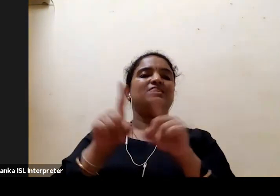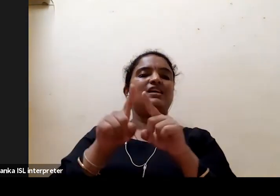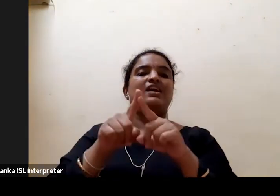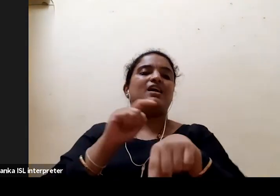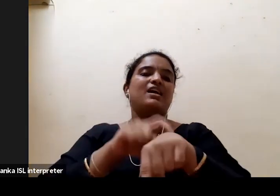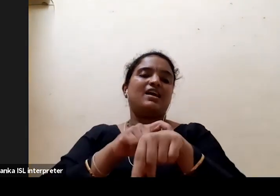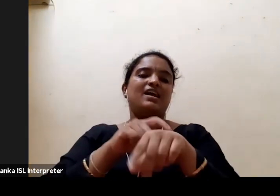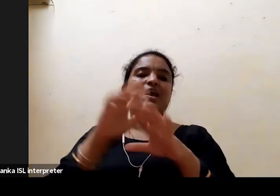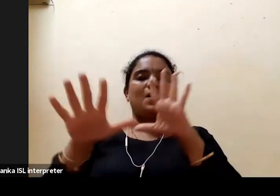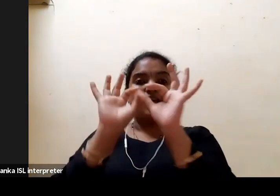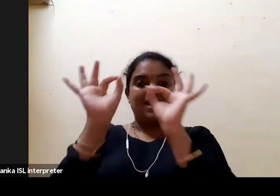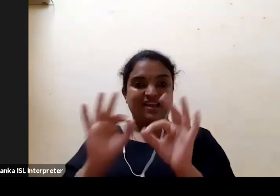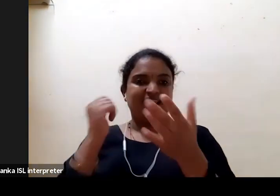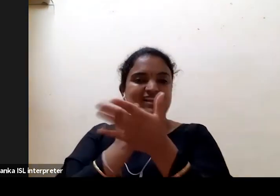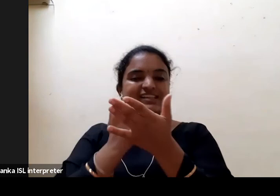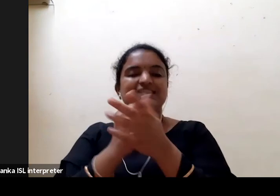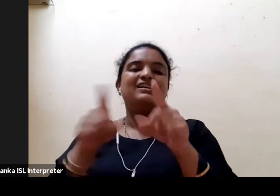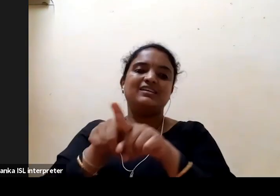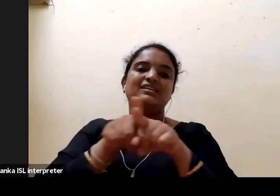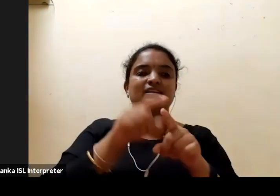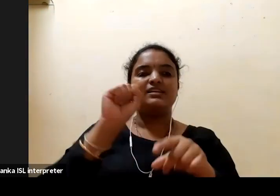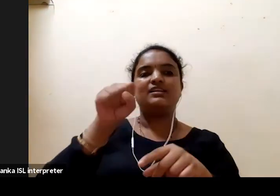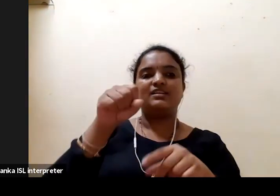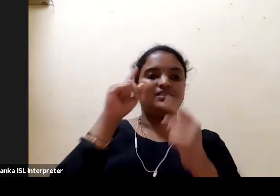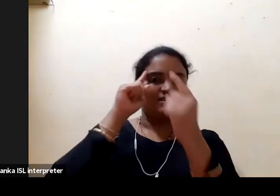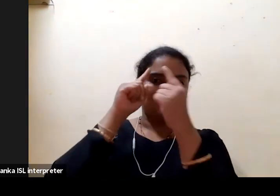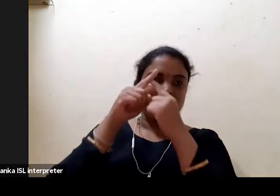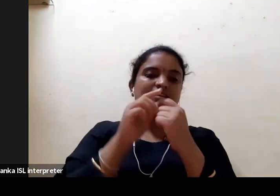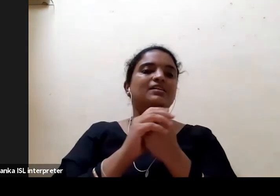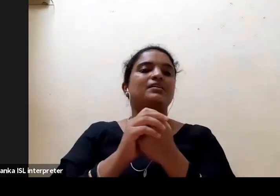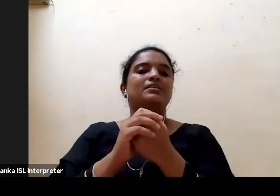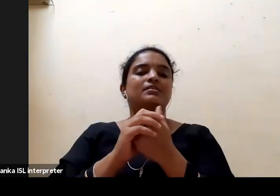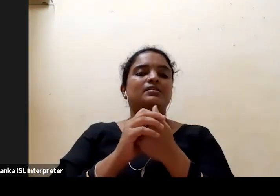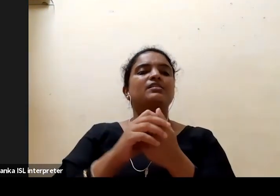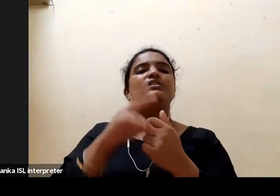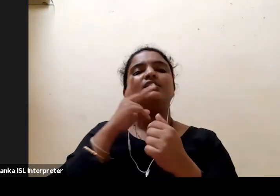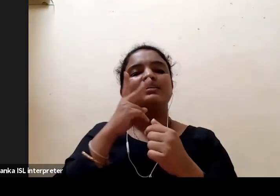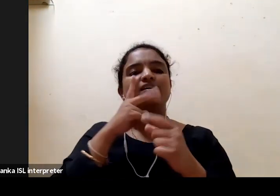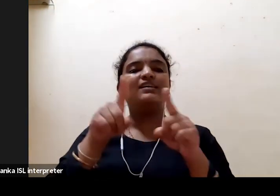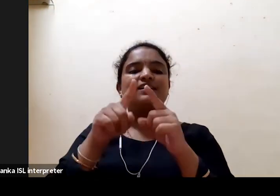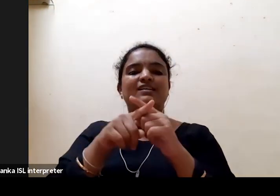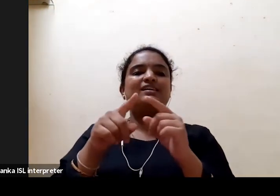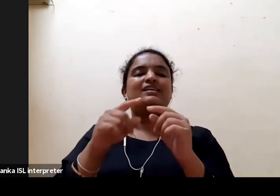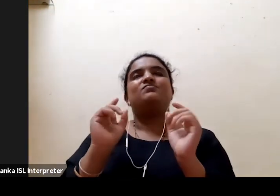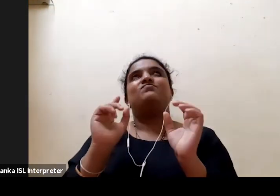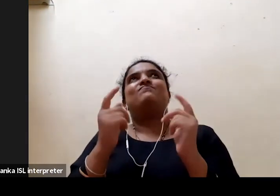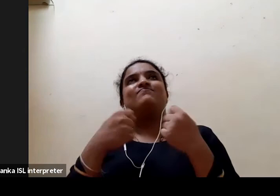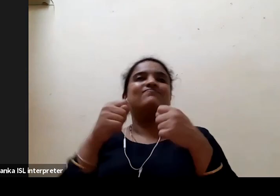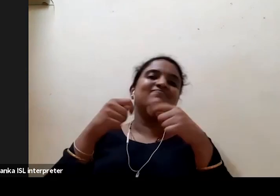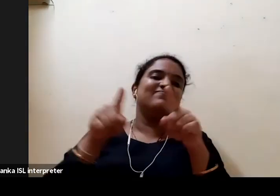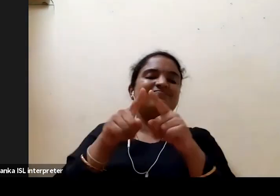prep. And in some ways, if writing about food also seems all about, just giving it that shot and going in.